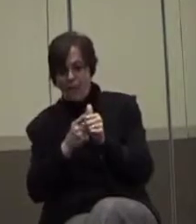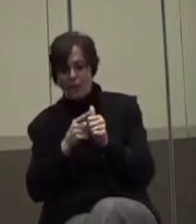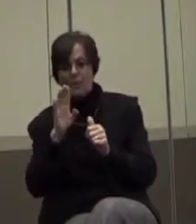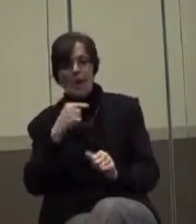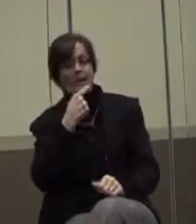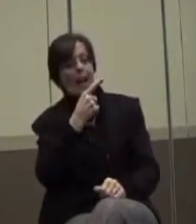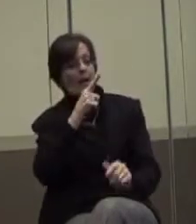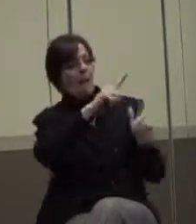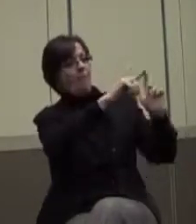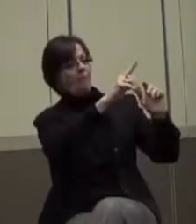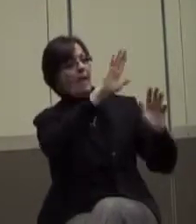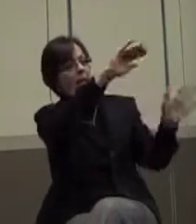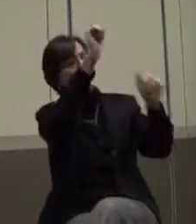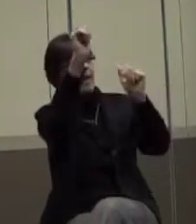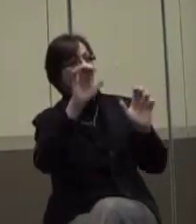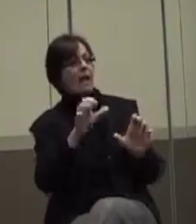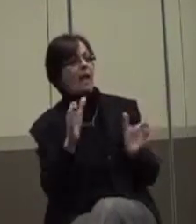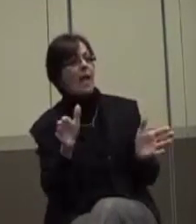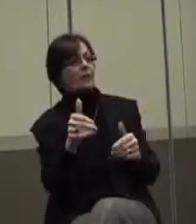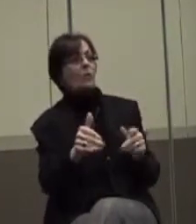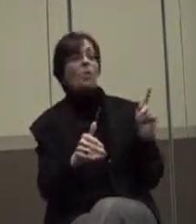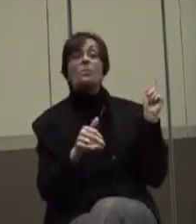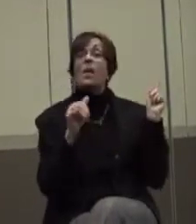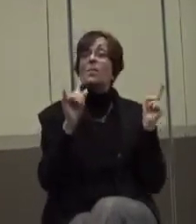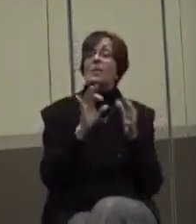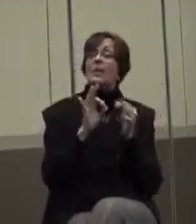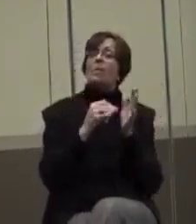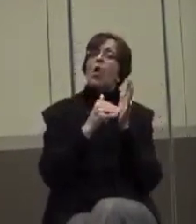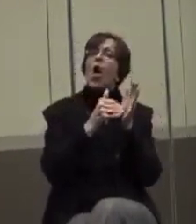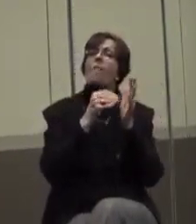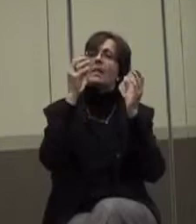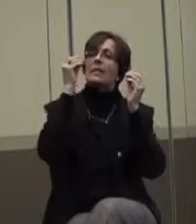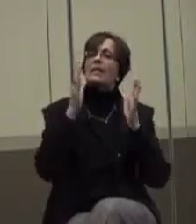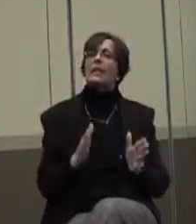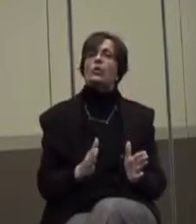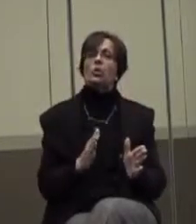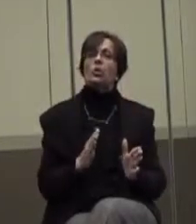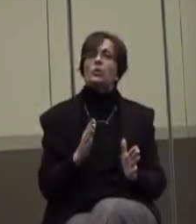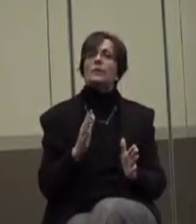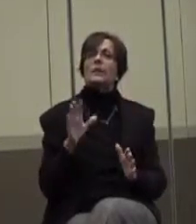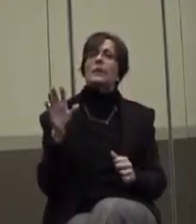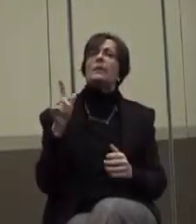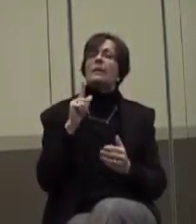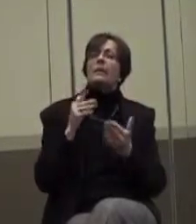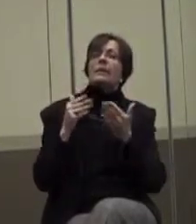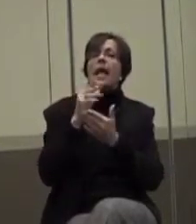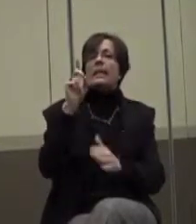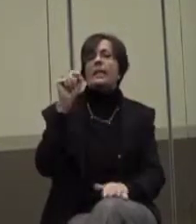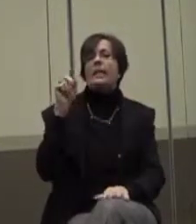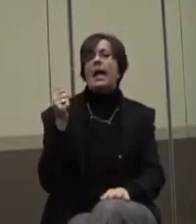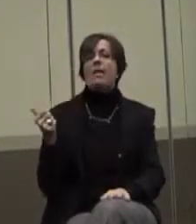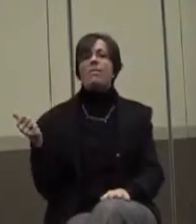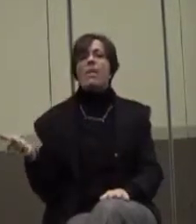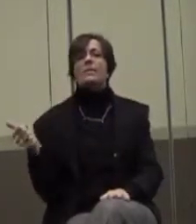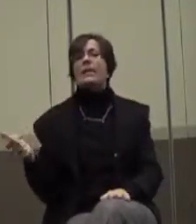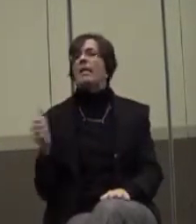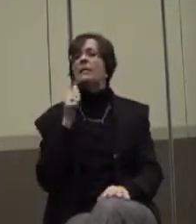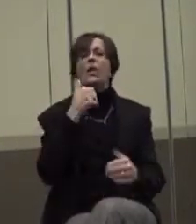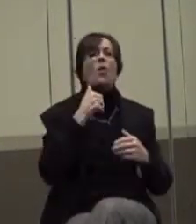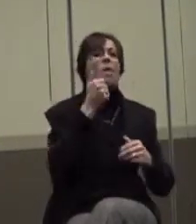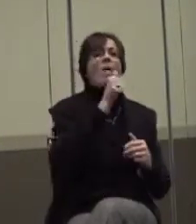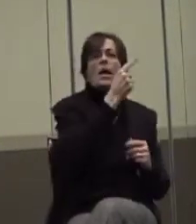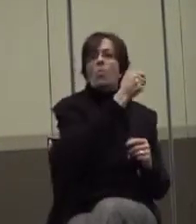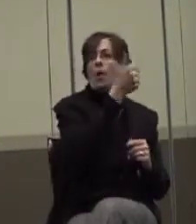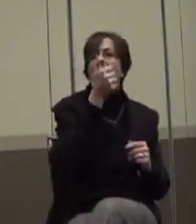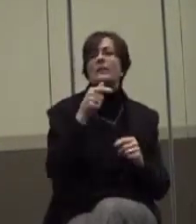the classroom. So the statement was that oftentimes teachers take the data themselves. They don't have somebody else going on,